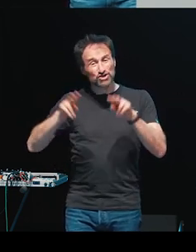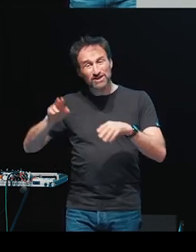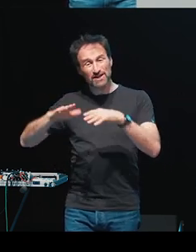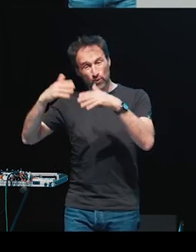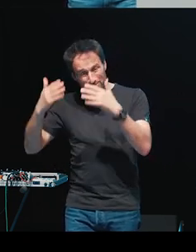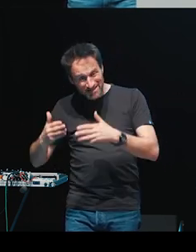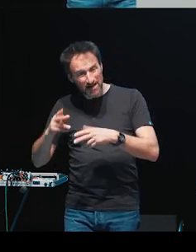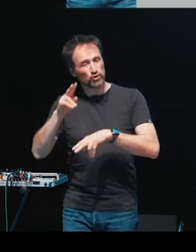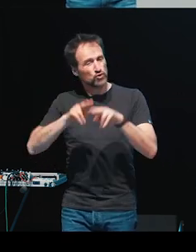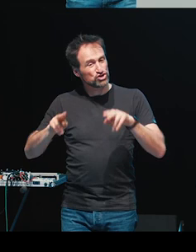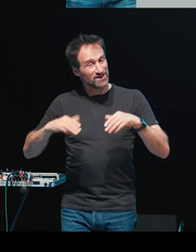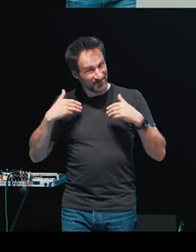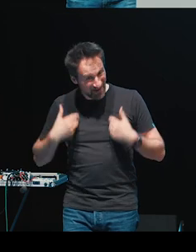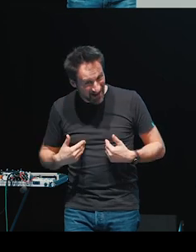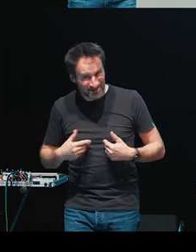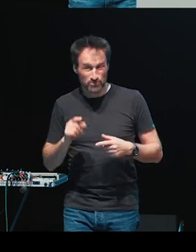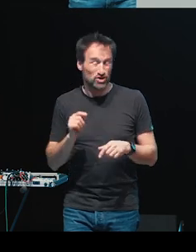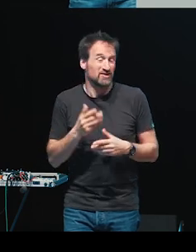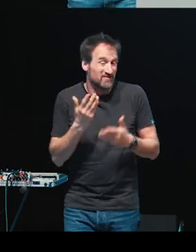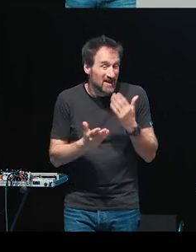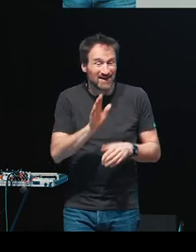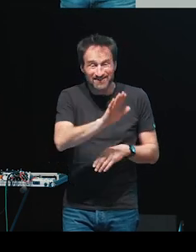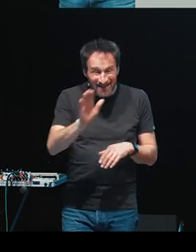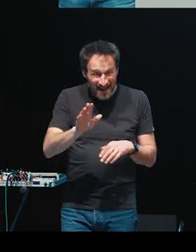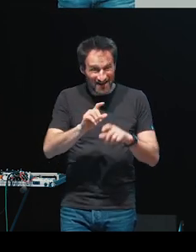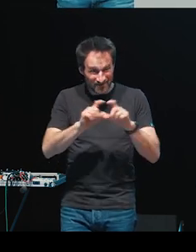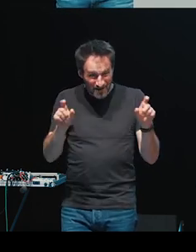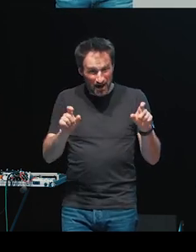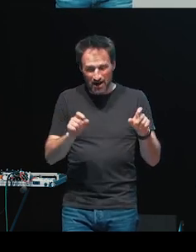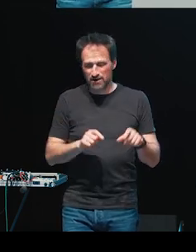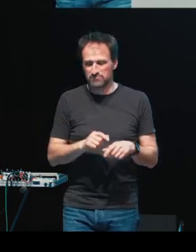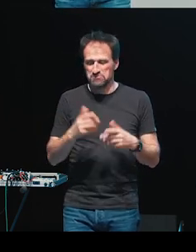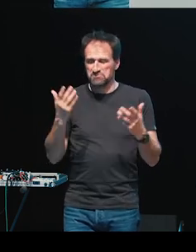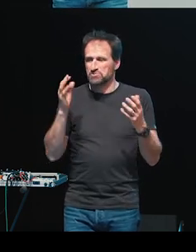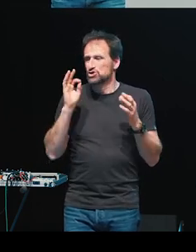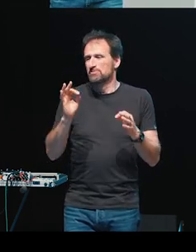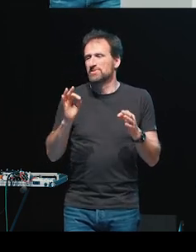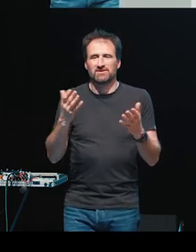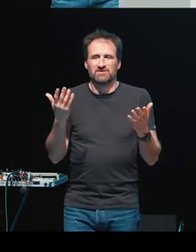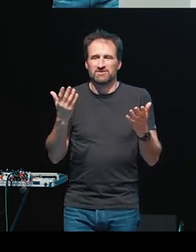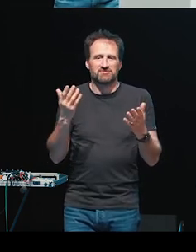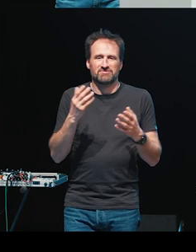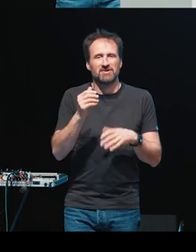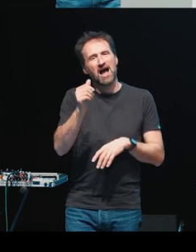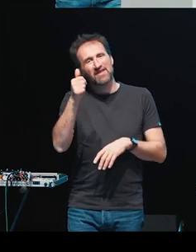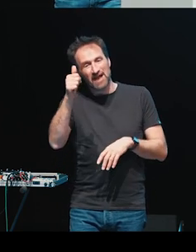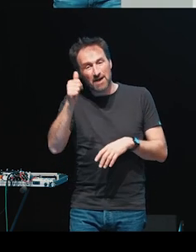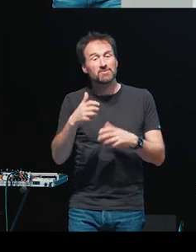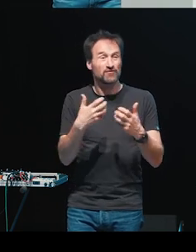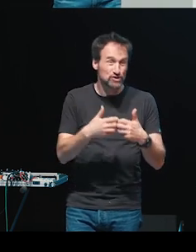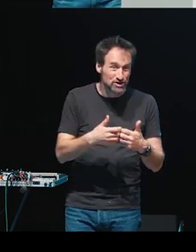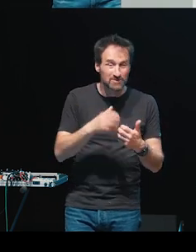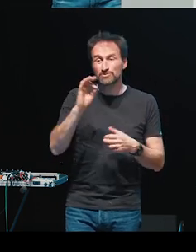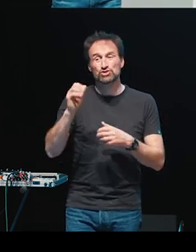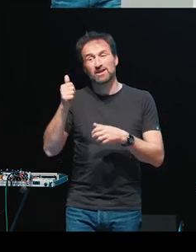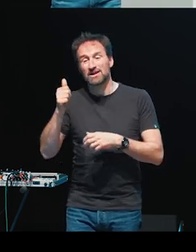company, it may work for you, may not work for you. So don't go with the assumptions that it will work for you. And again,